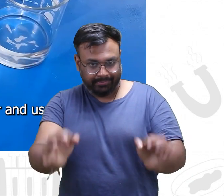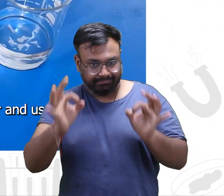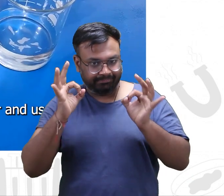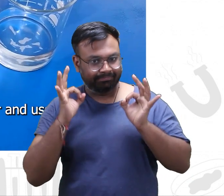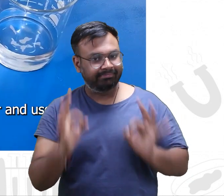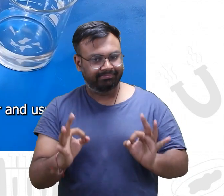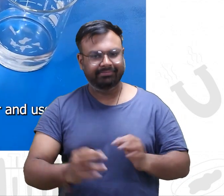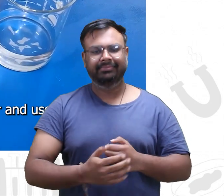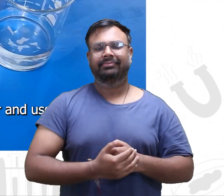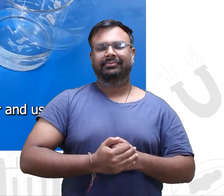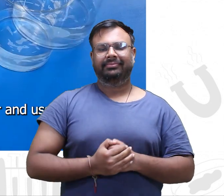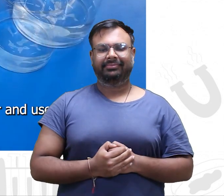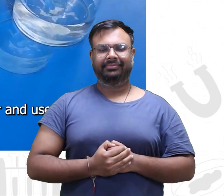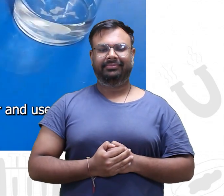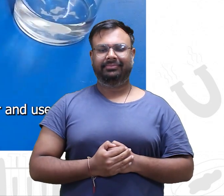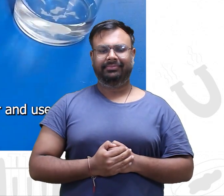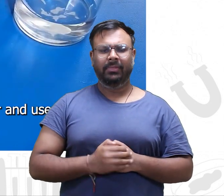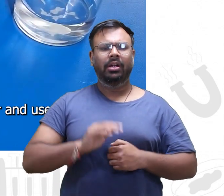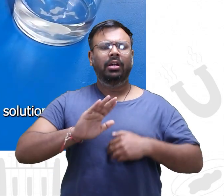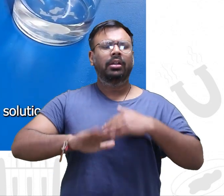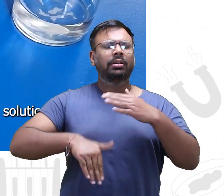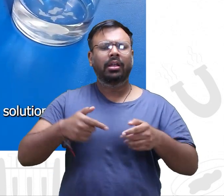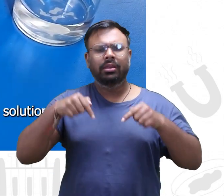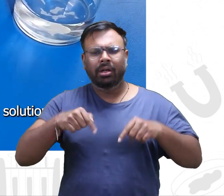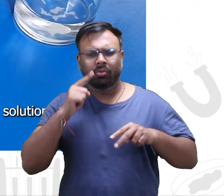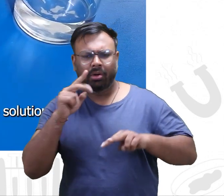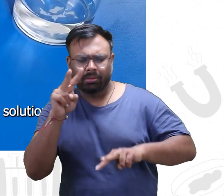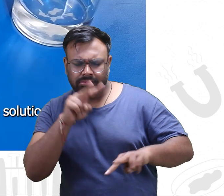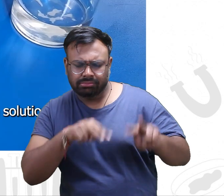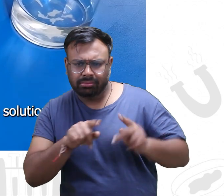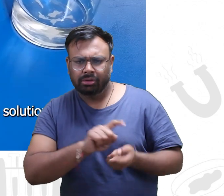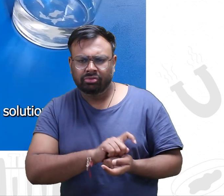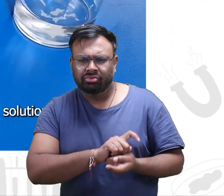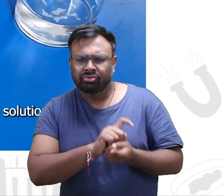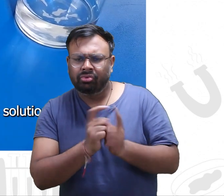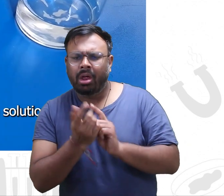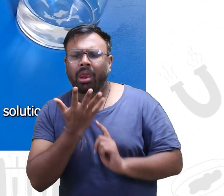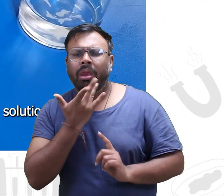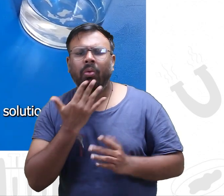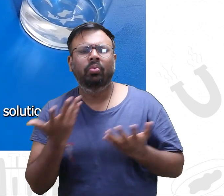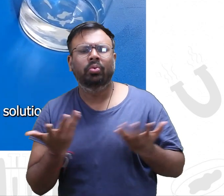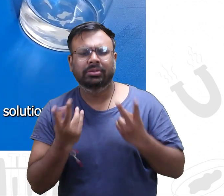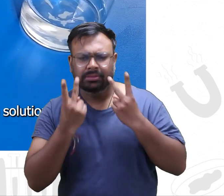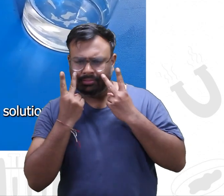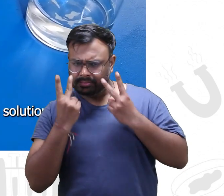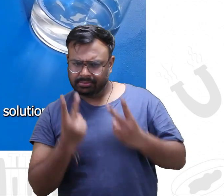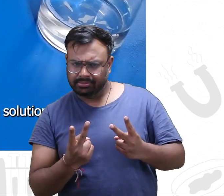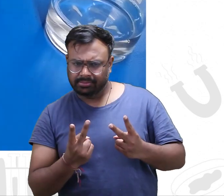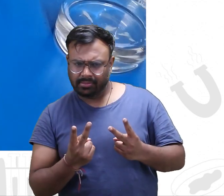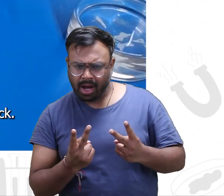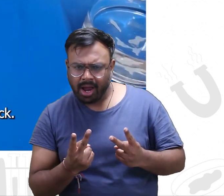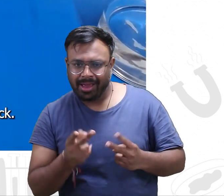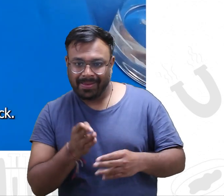mix it until the copper oxide is entirely dissolved. Now, after the reaction, observe the color change in the